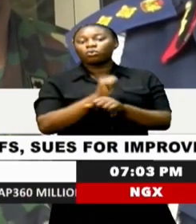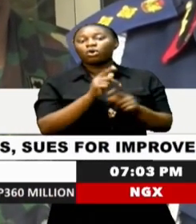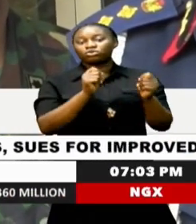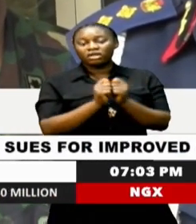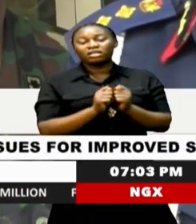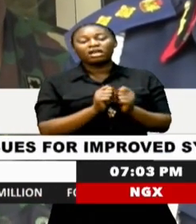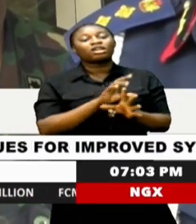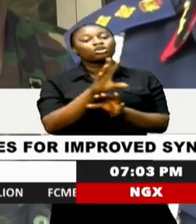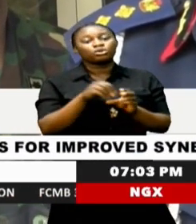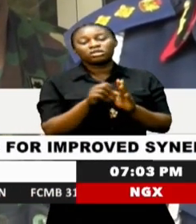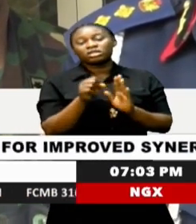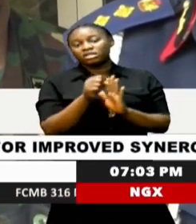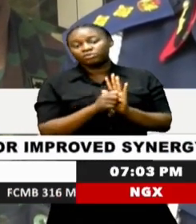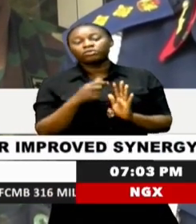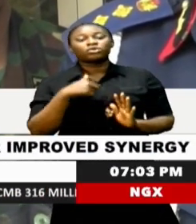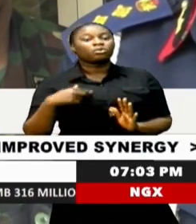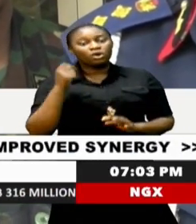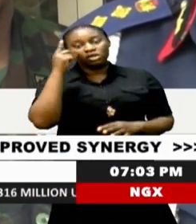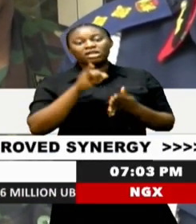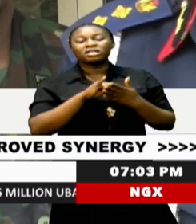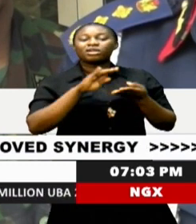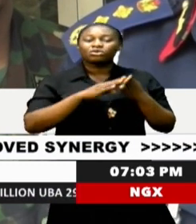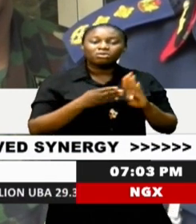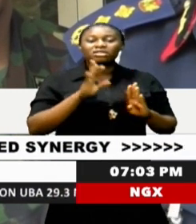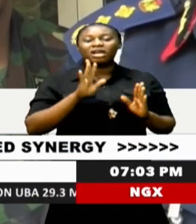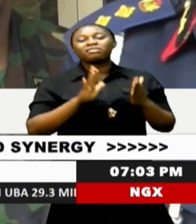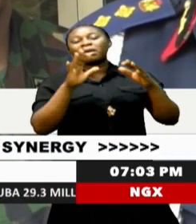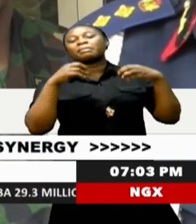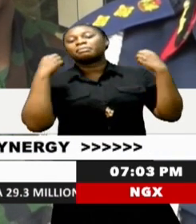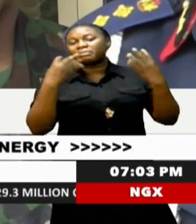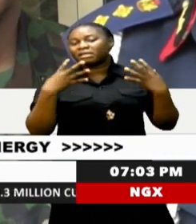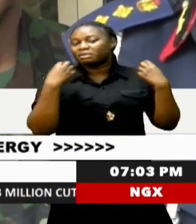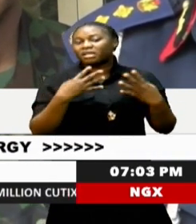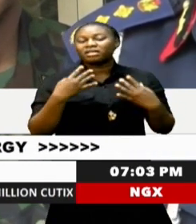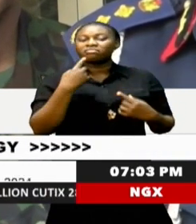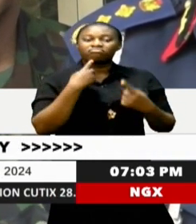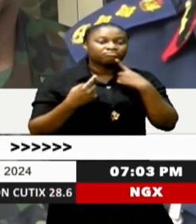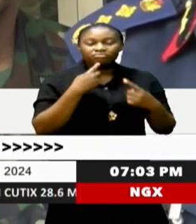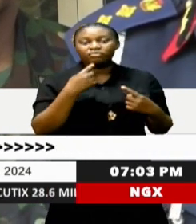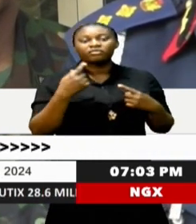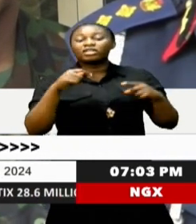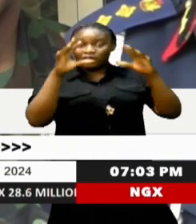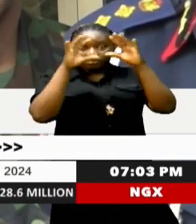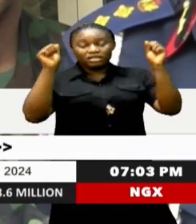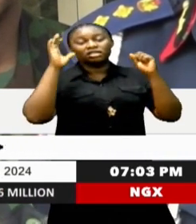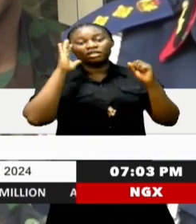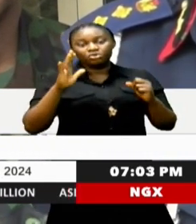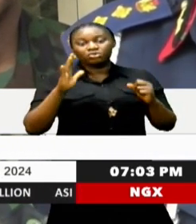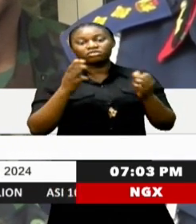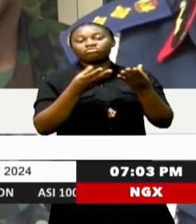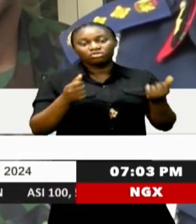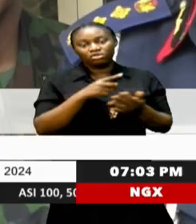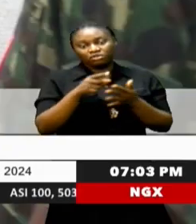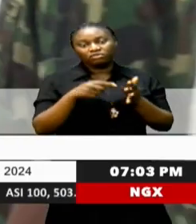states. We understand that communities are going through so much, and the president is going to address those issues to ensure that we